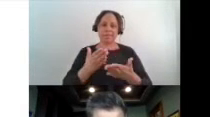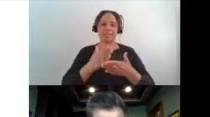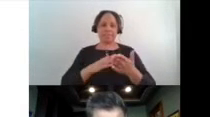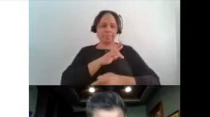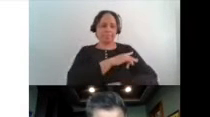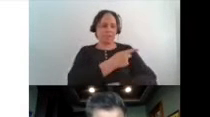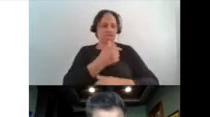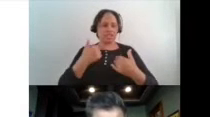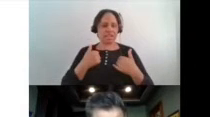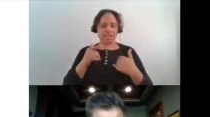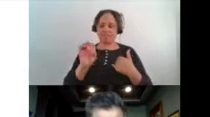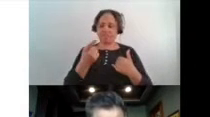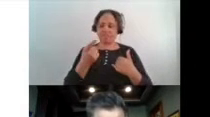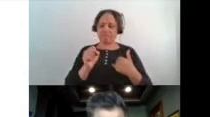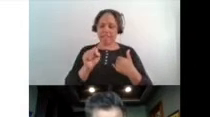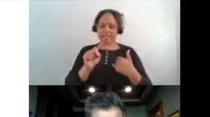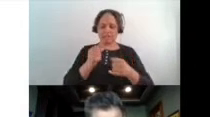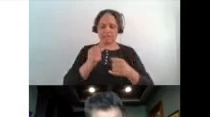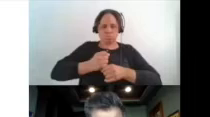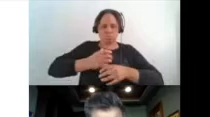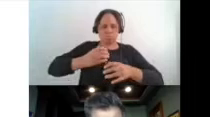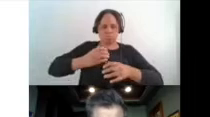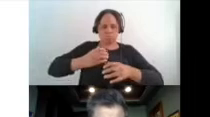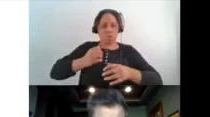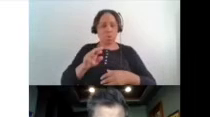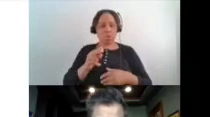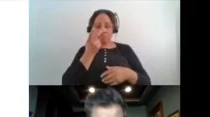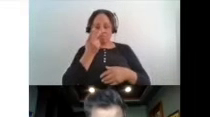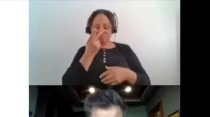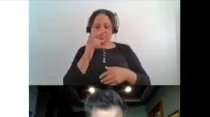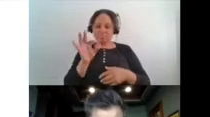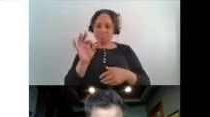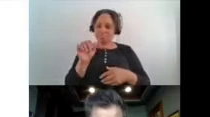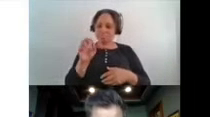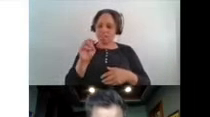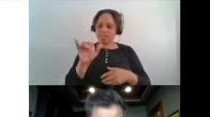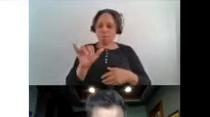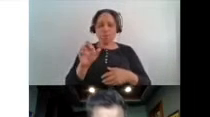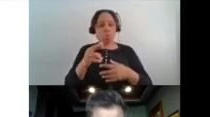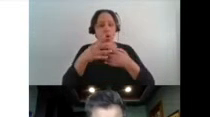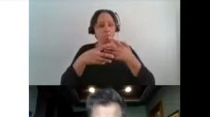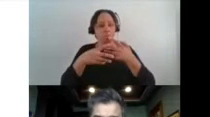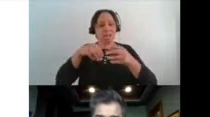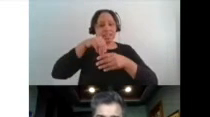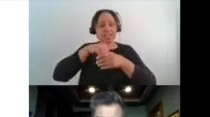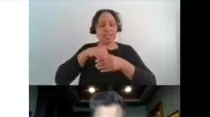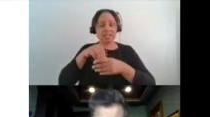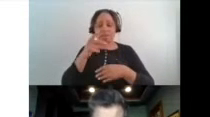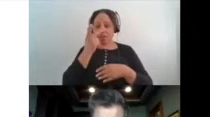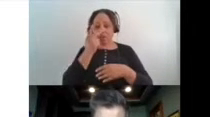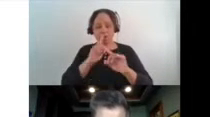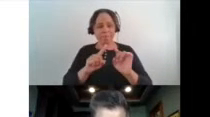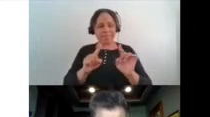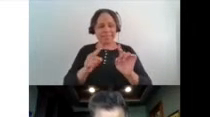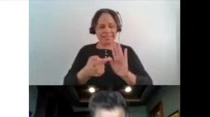some problems with foaminess in their urine, they may start seeing blood in their urine, but all told, the symptoms are not symptoms that you can